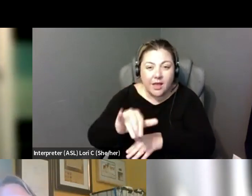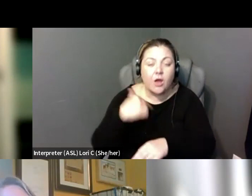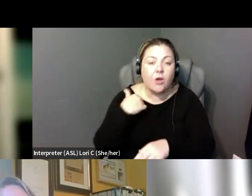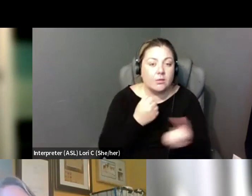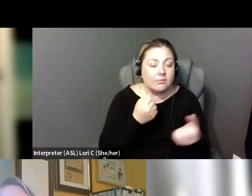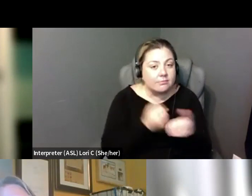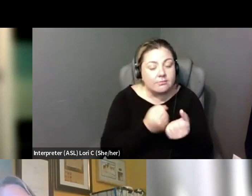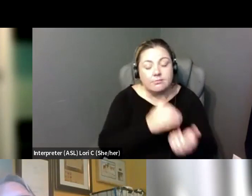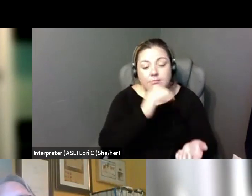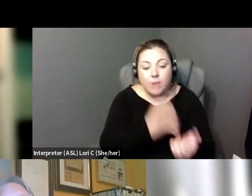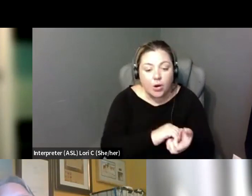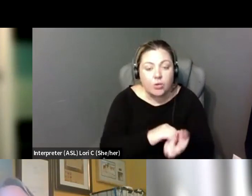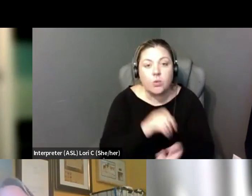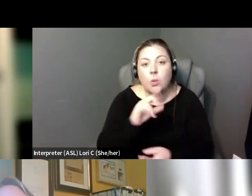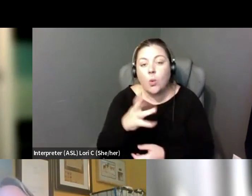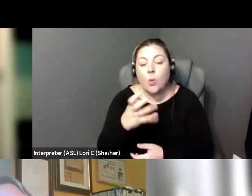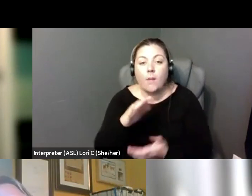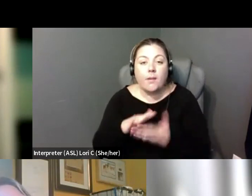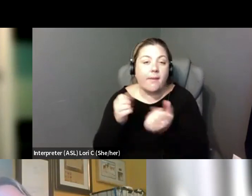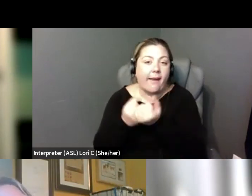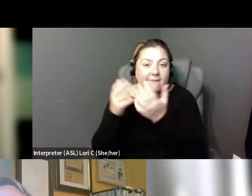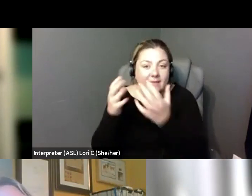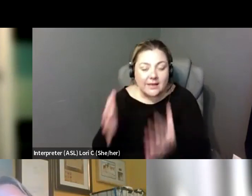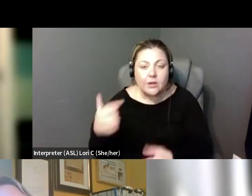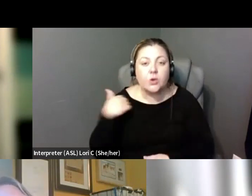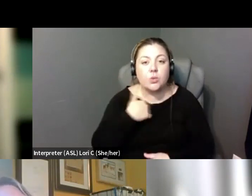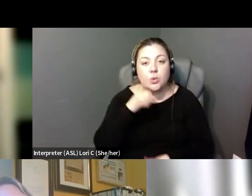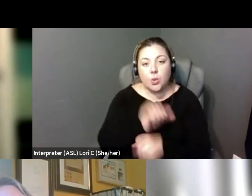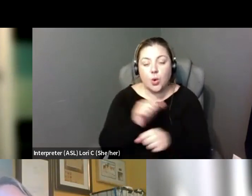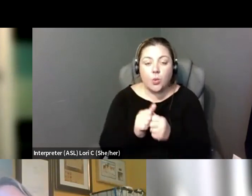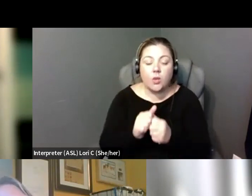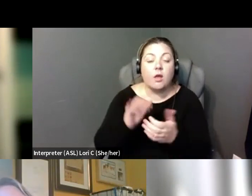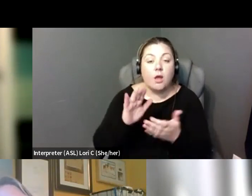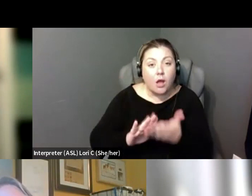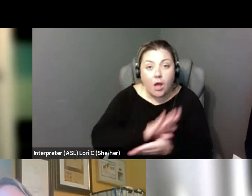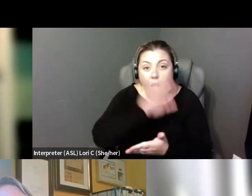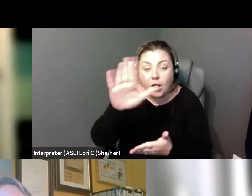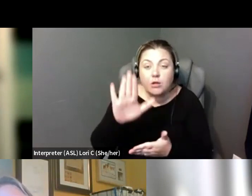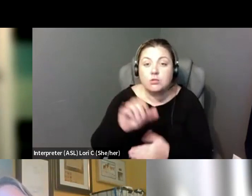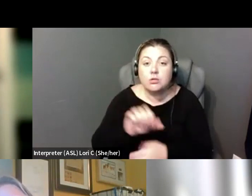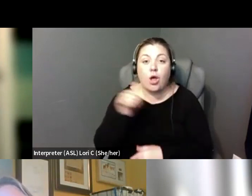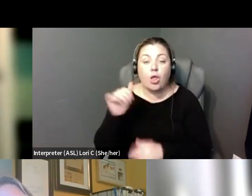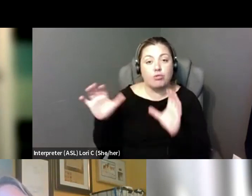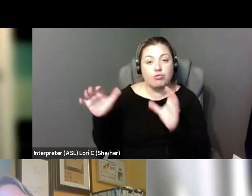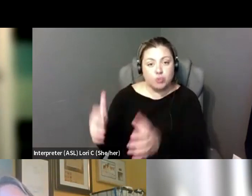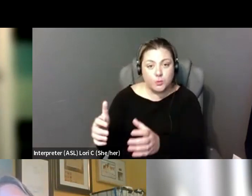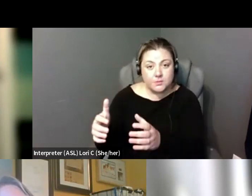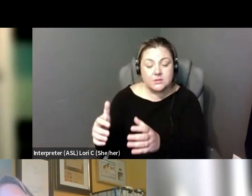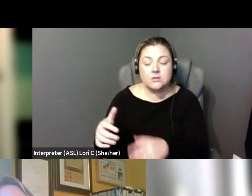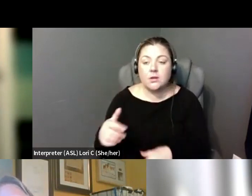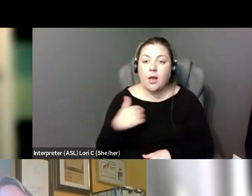city colleges and with other coalitions that are also doing this work. And I feel like I'm constantly